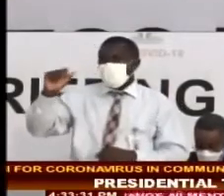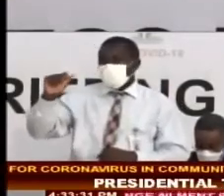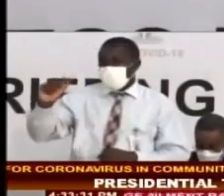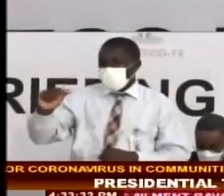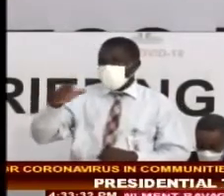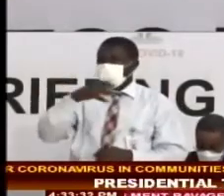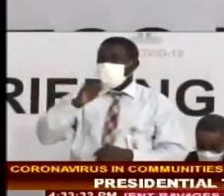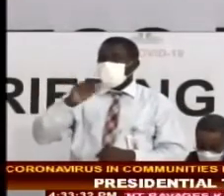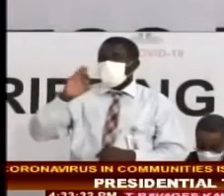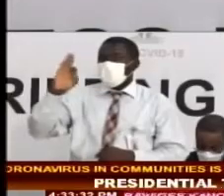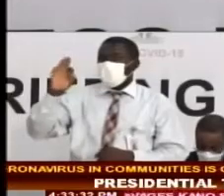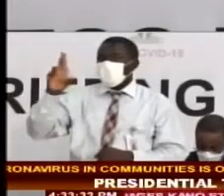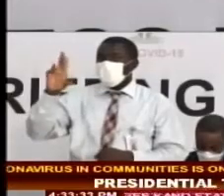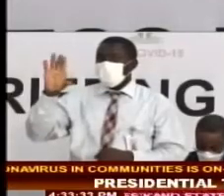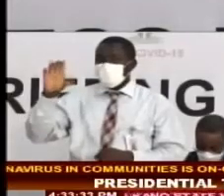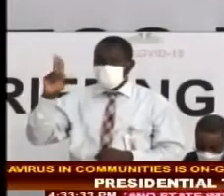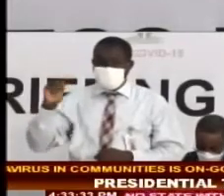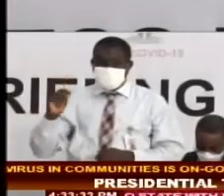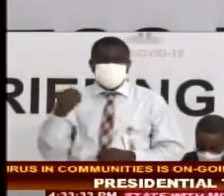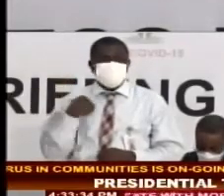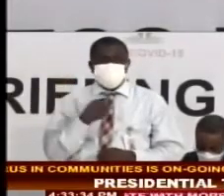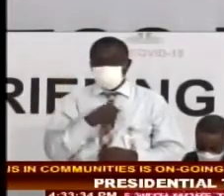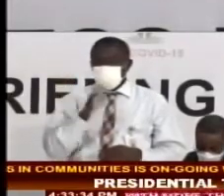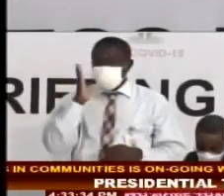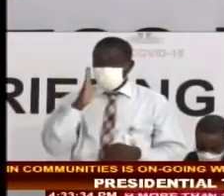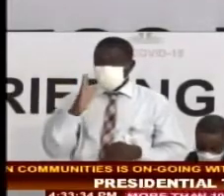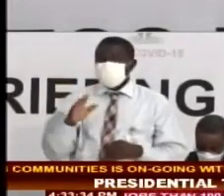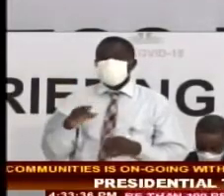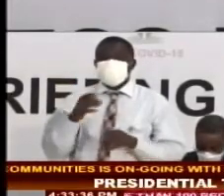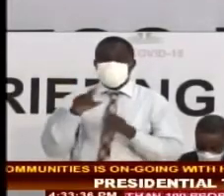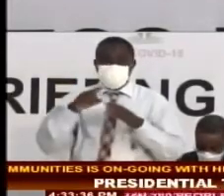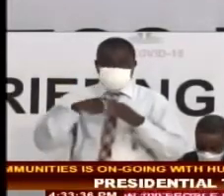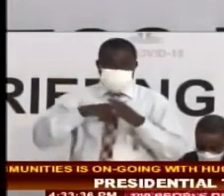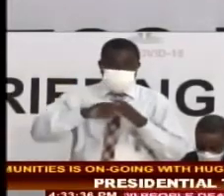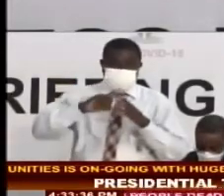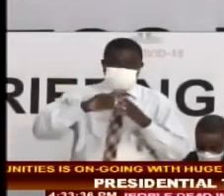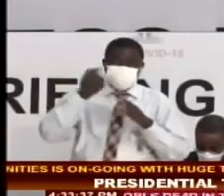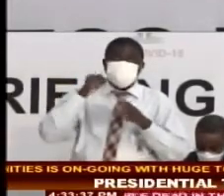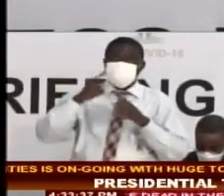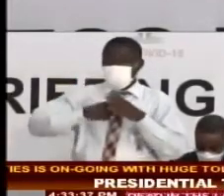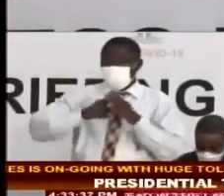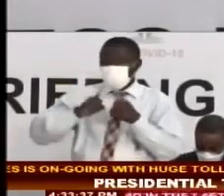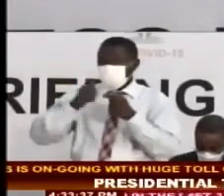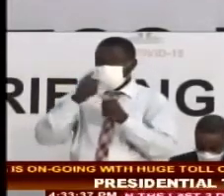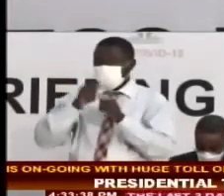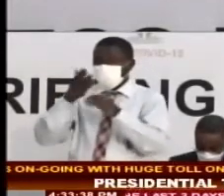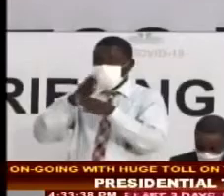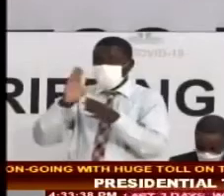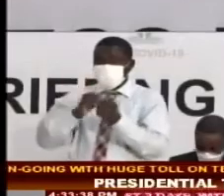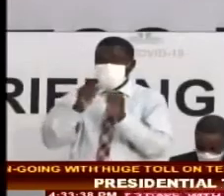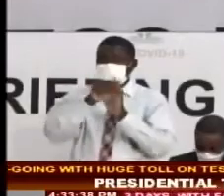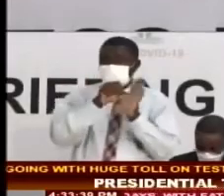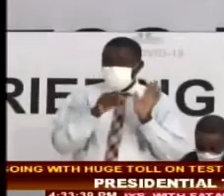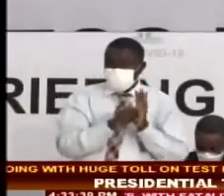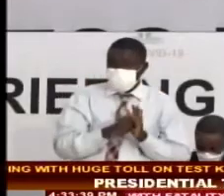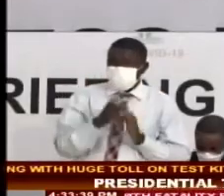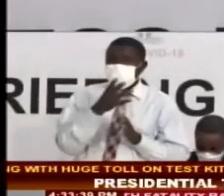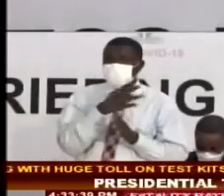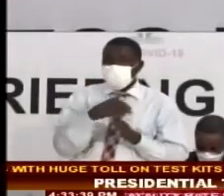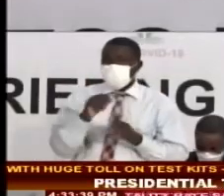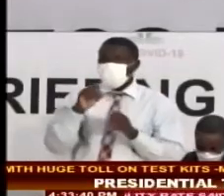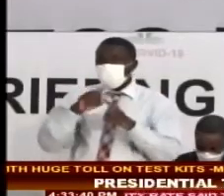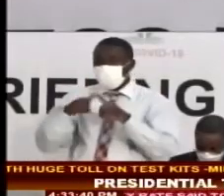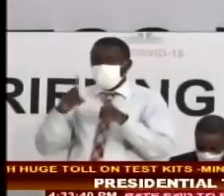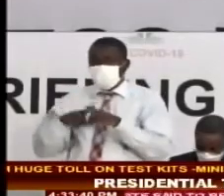We are in the process of rolling them out on state and private radio and television stations across the country, and also on the social